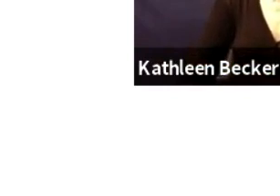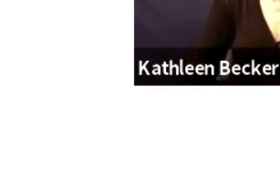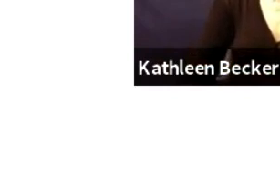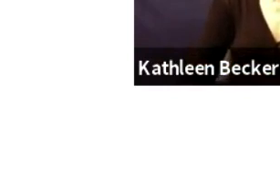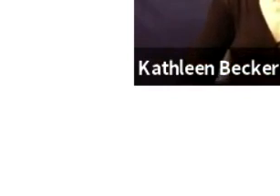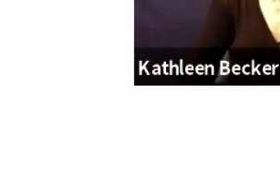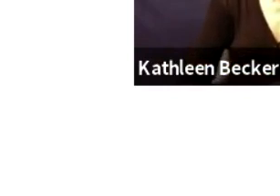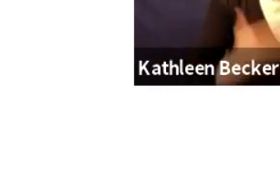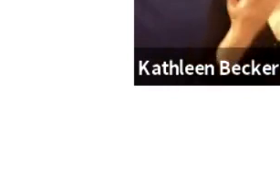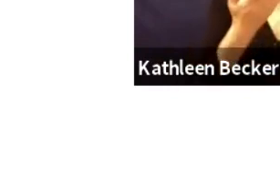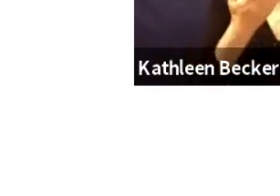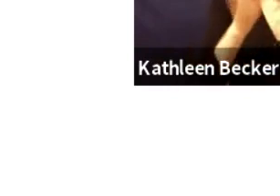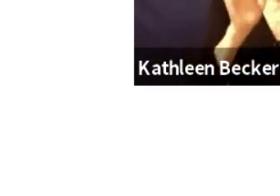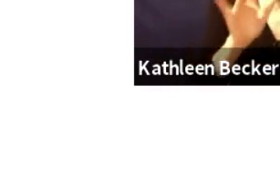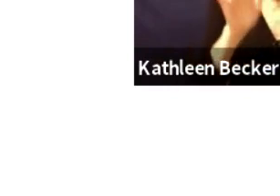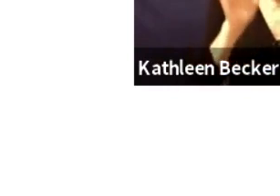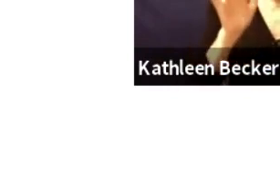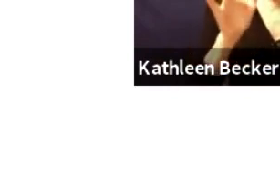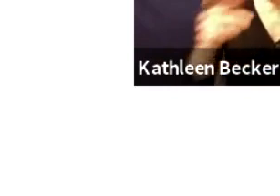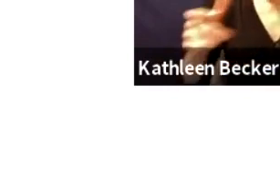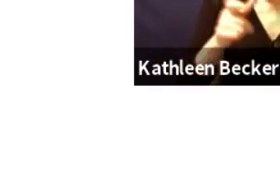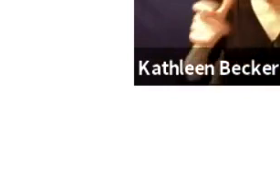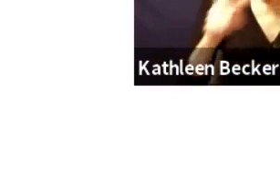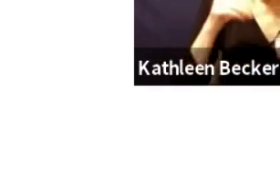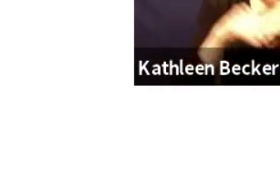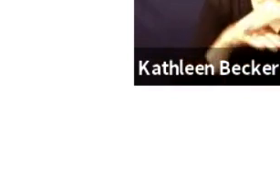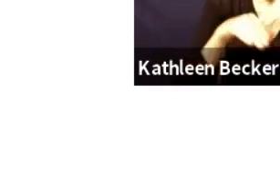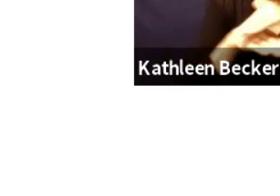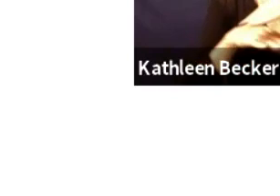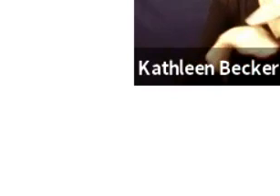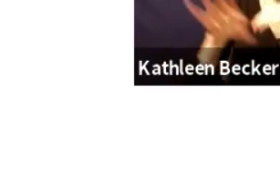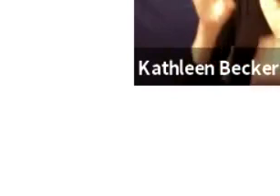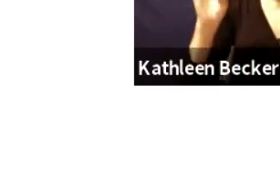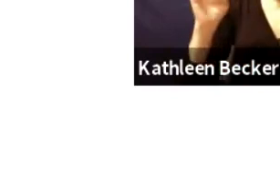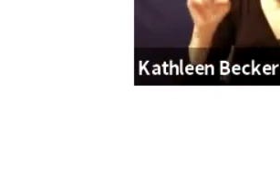And here it is. Click on the Manage Accessibility Features.